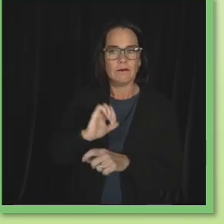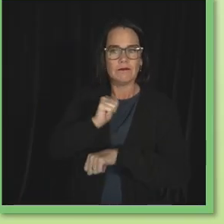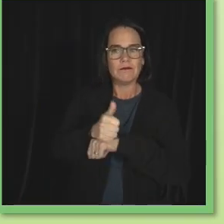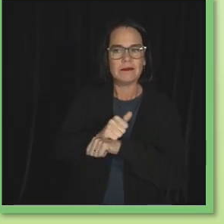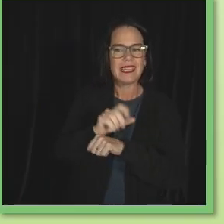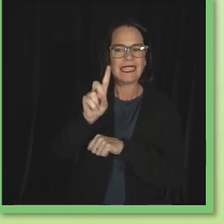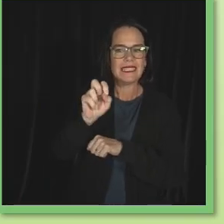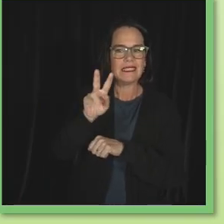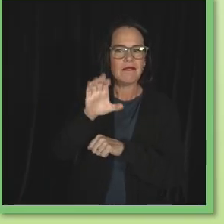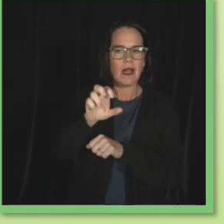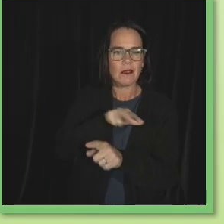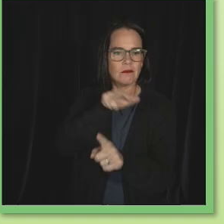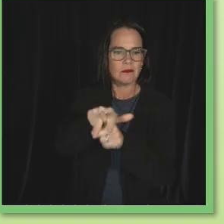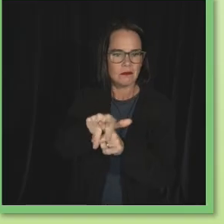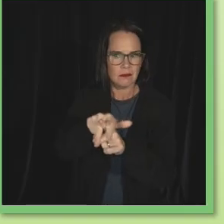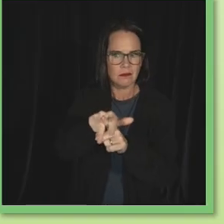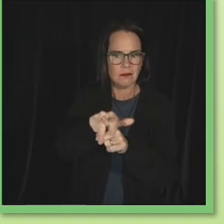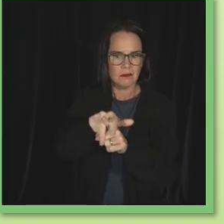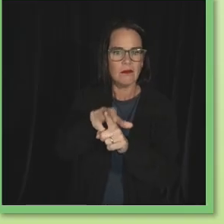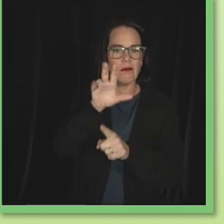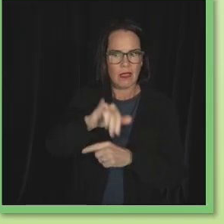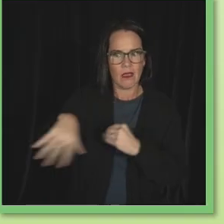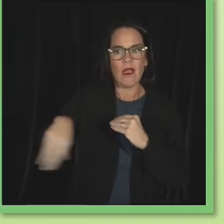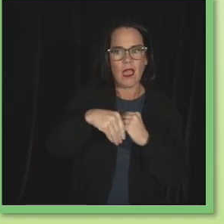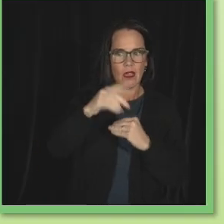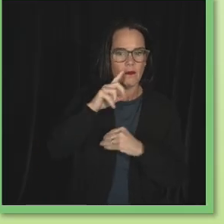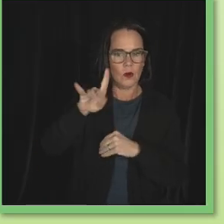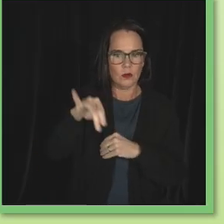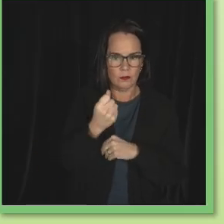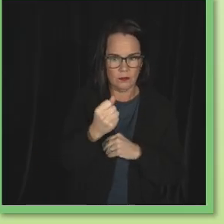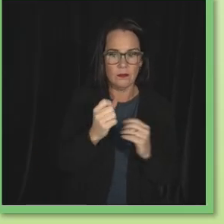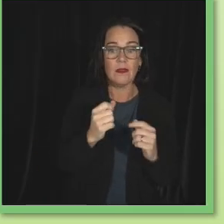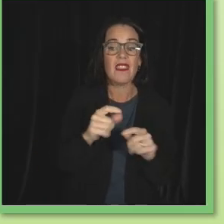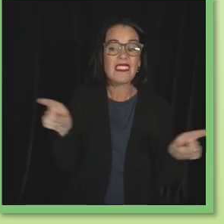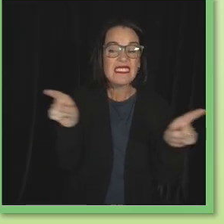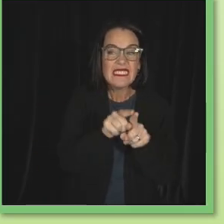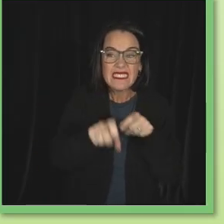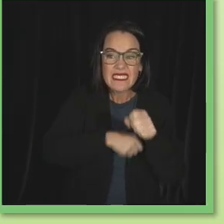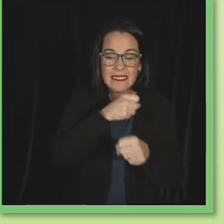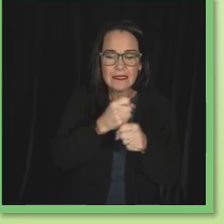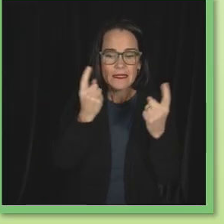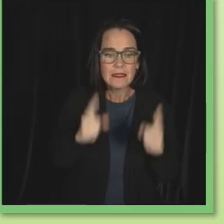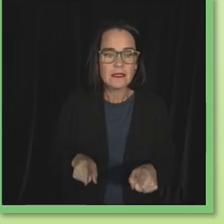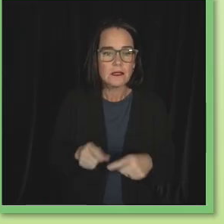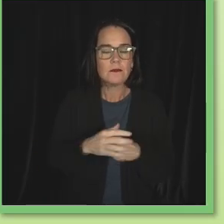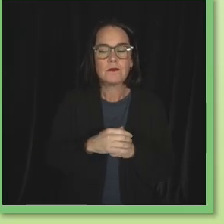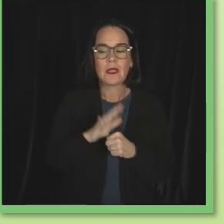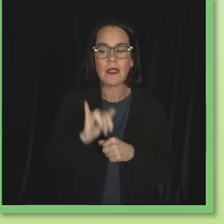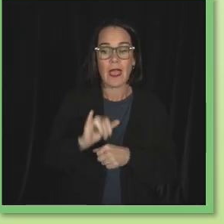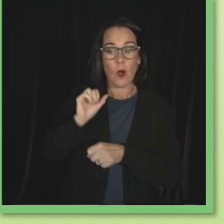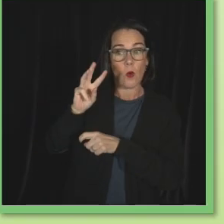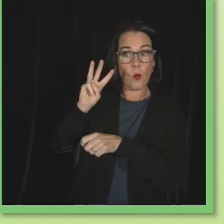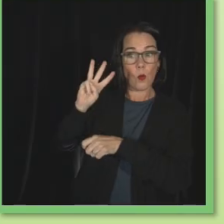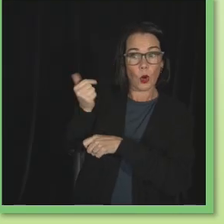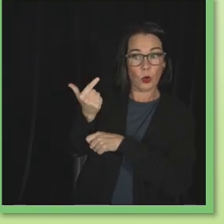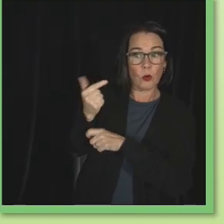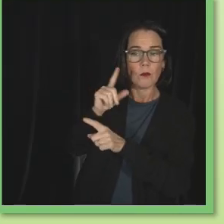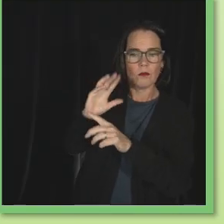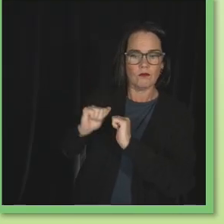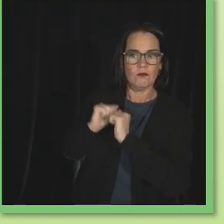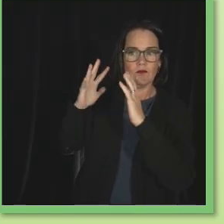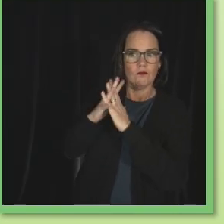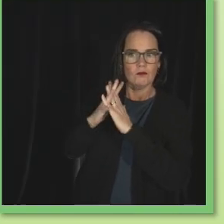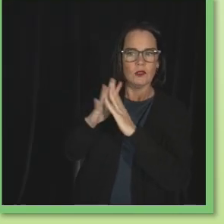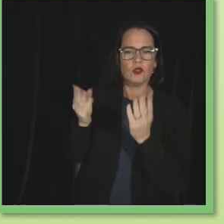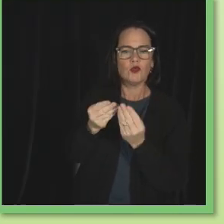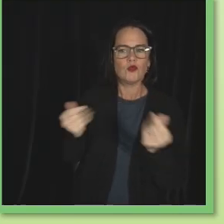a stable feature in Kubernetes. Following that, the same year, the Network Plumbing Working Group has been formed to solve